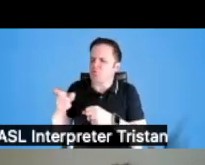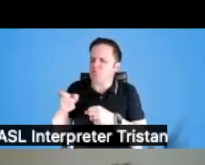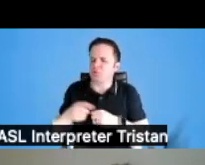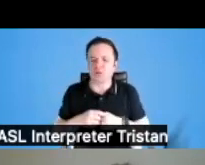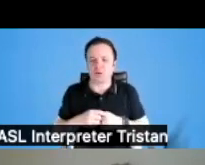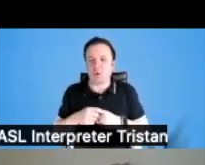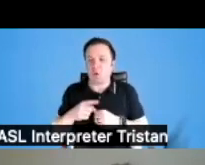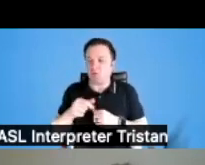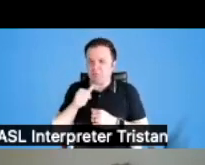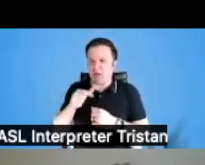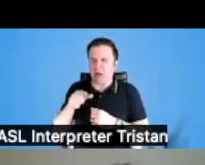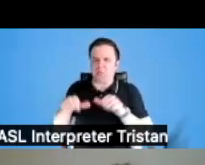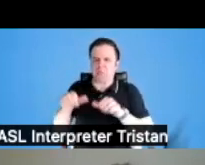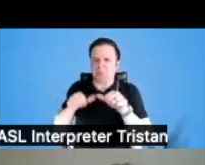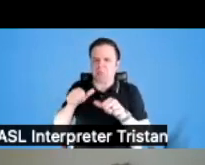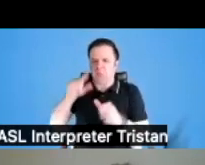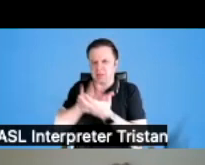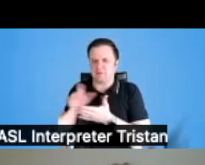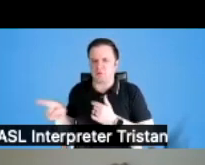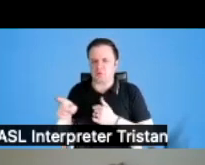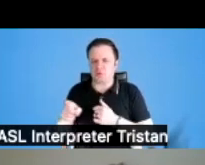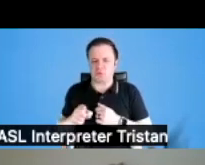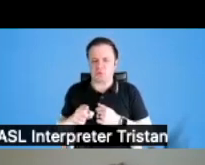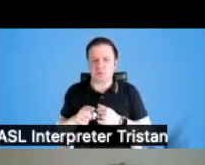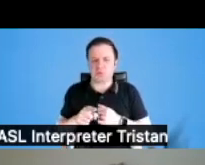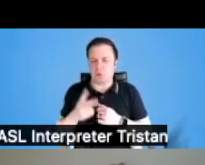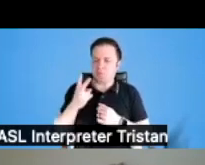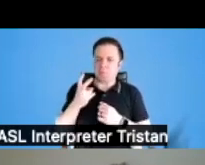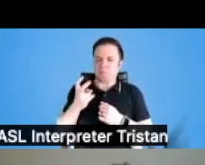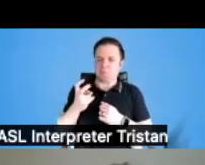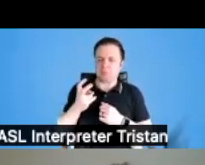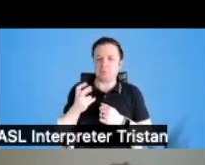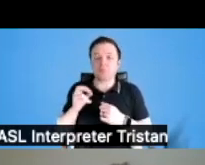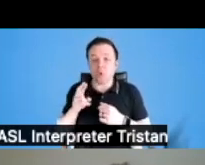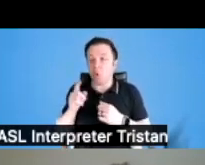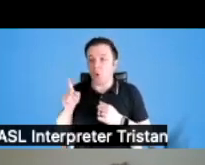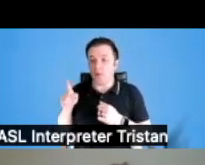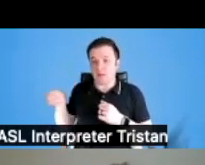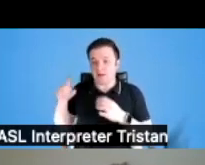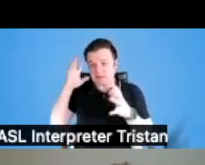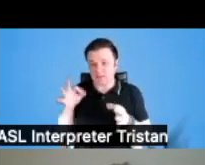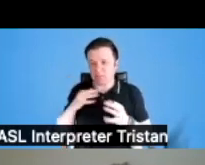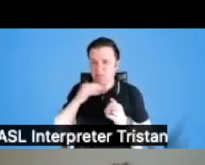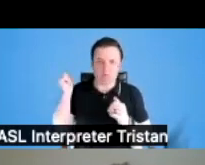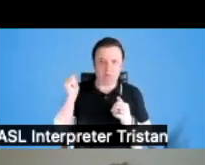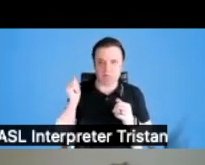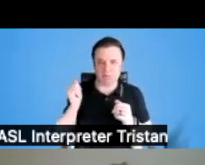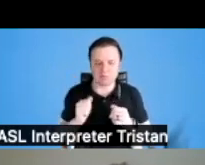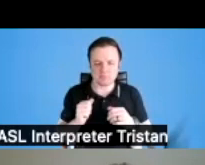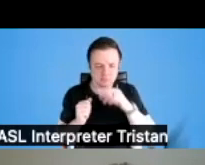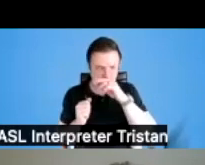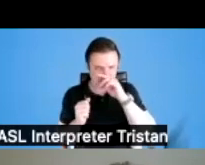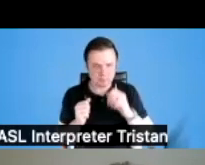them, or just being disapproving or fed up with their own decision-making.